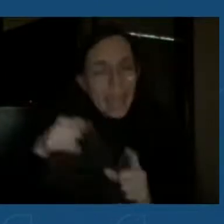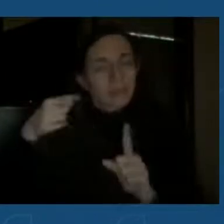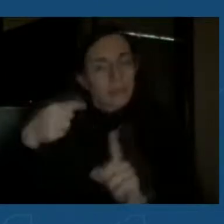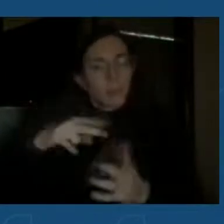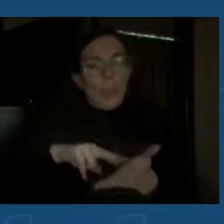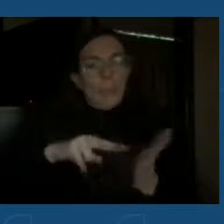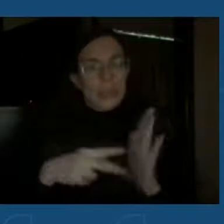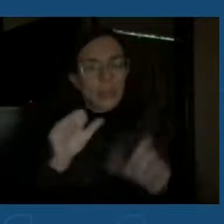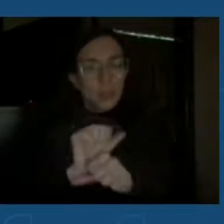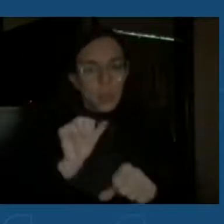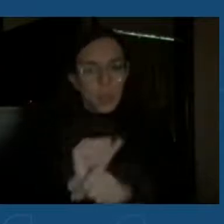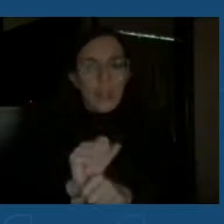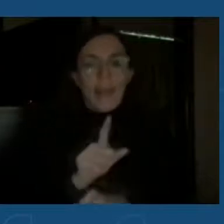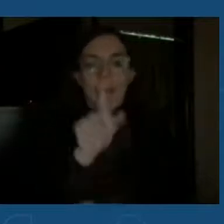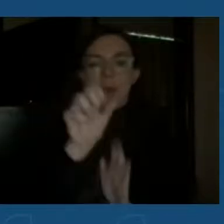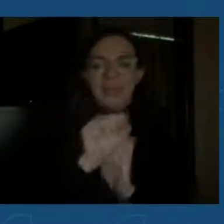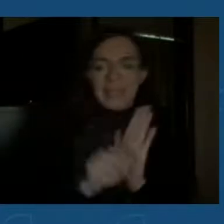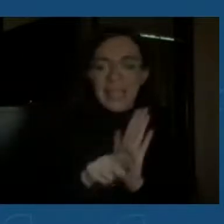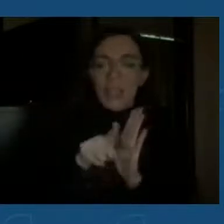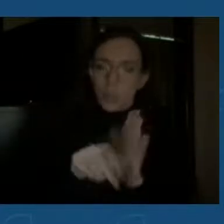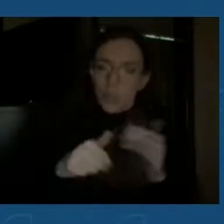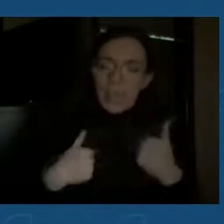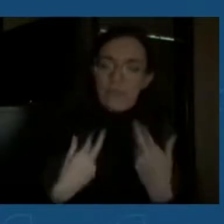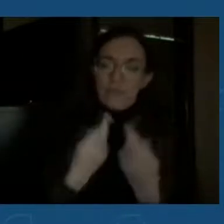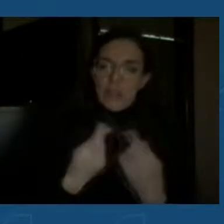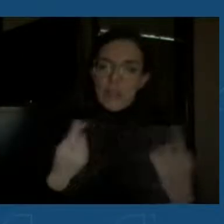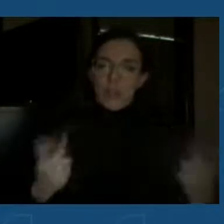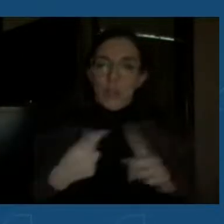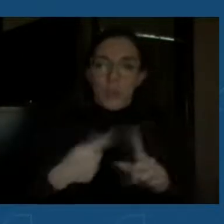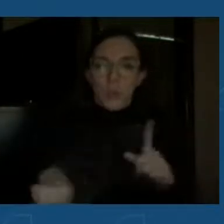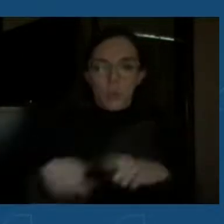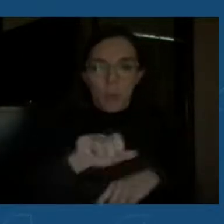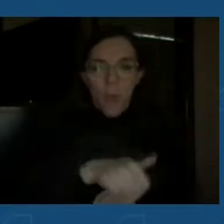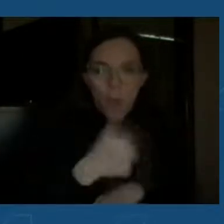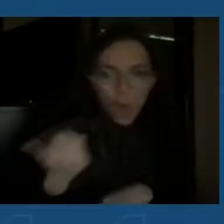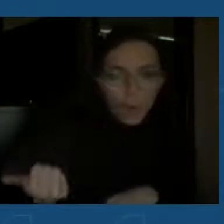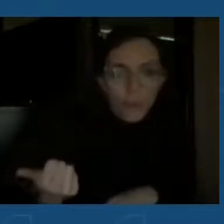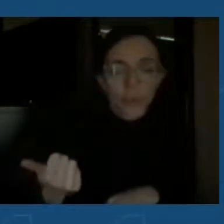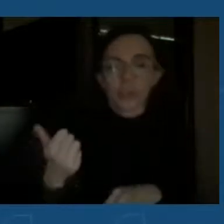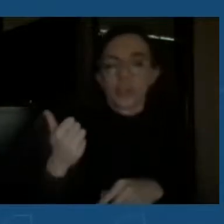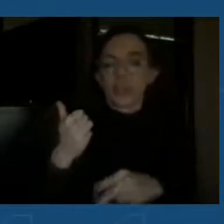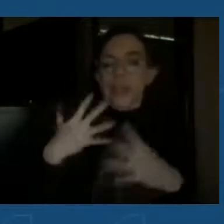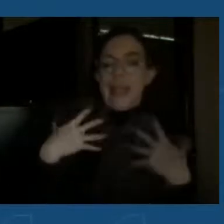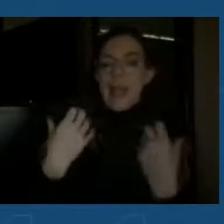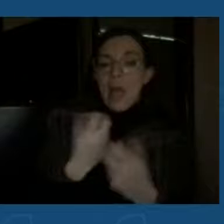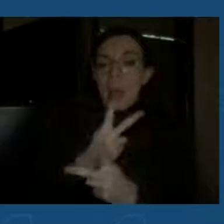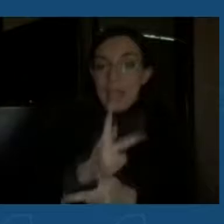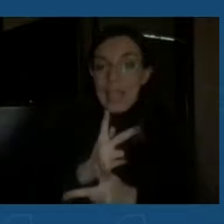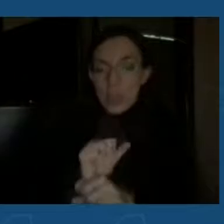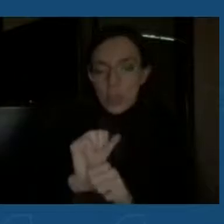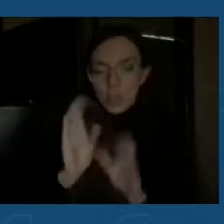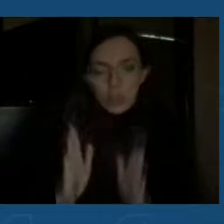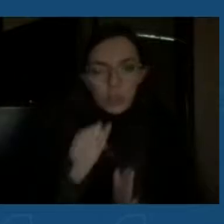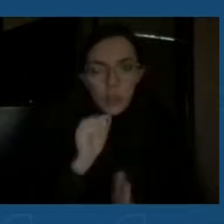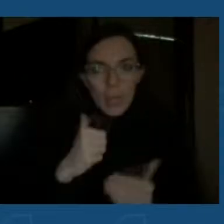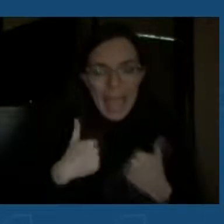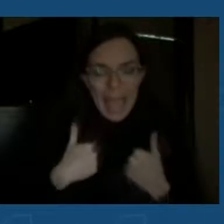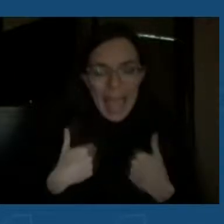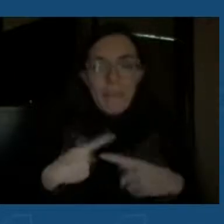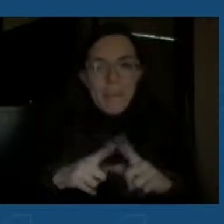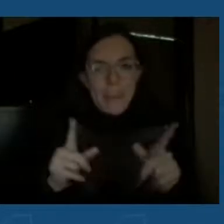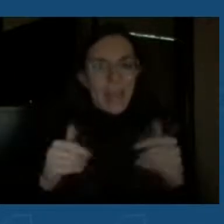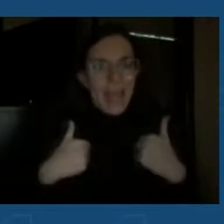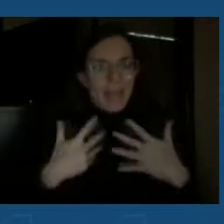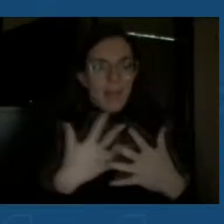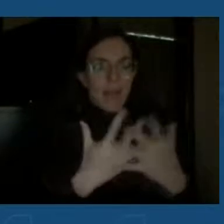have resources to you that other institutions may not have or do have, but they're so abundant even when they're really not, if